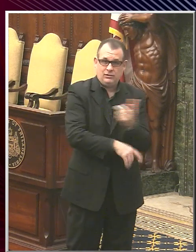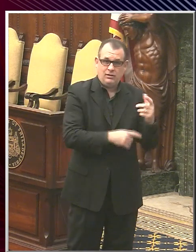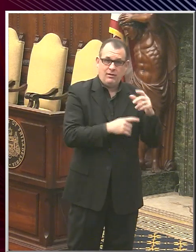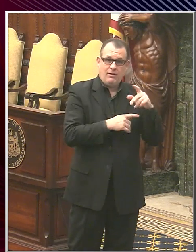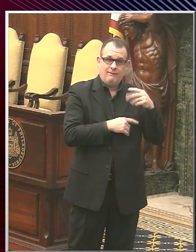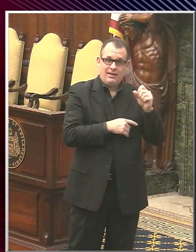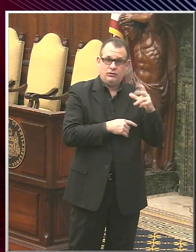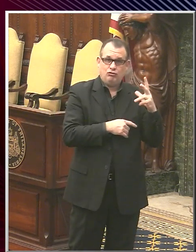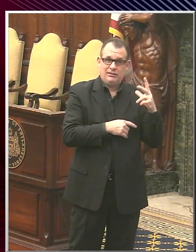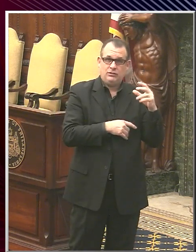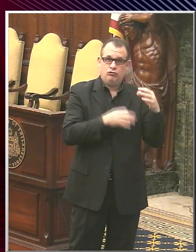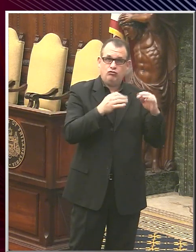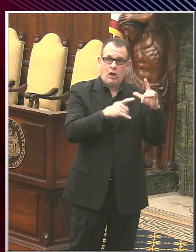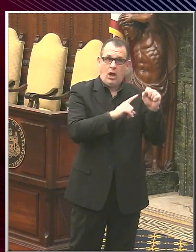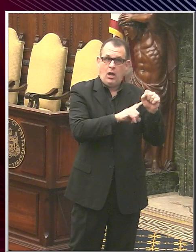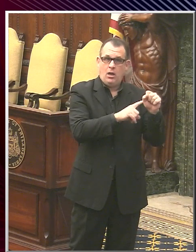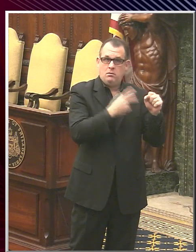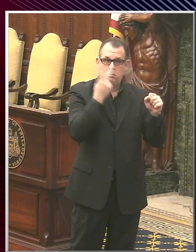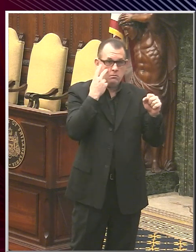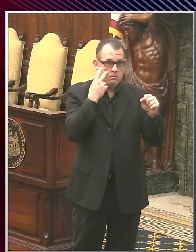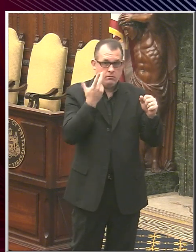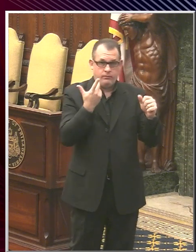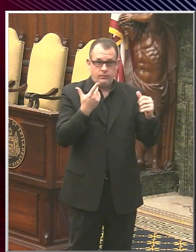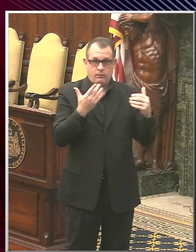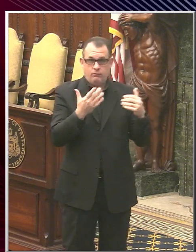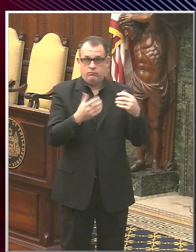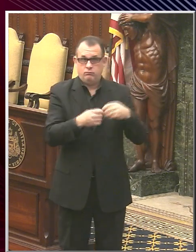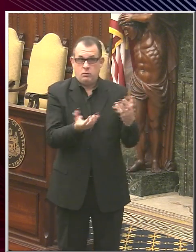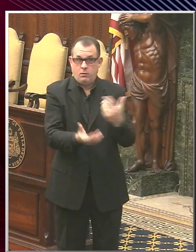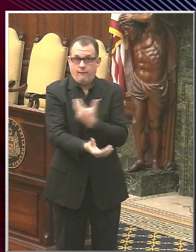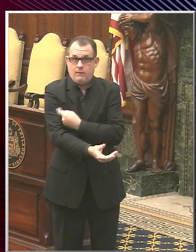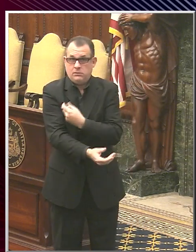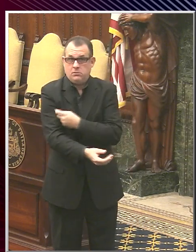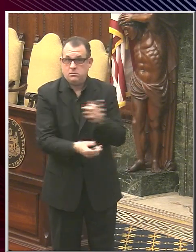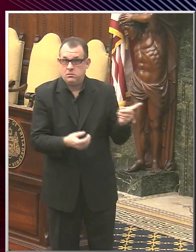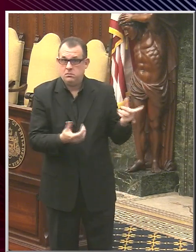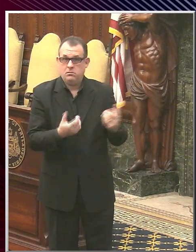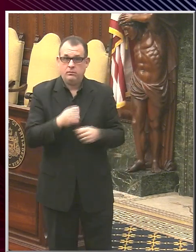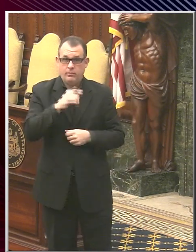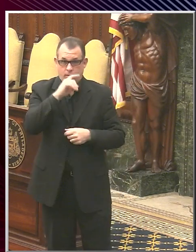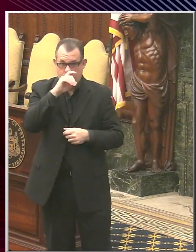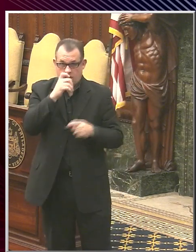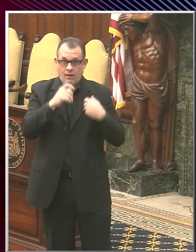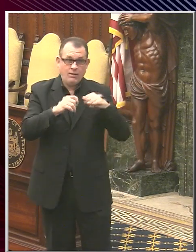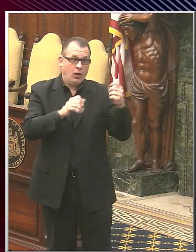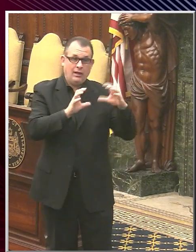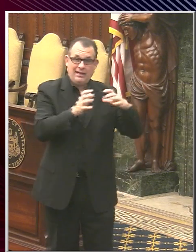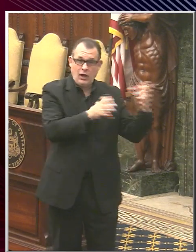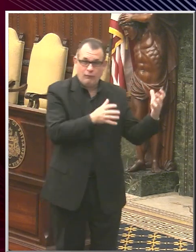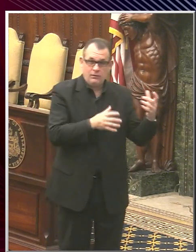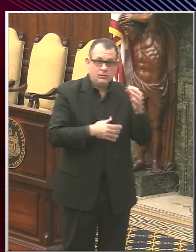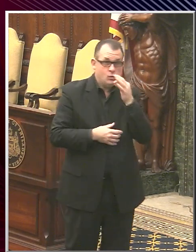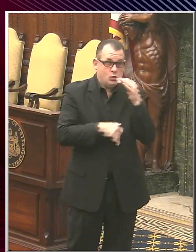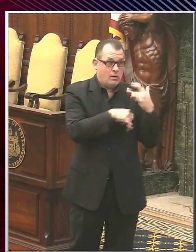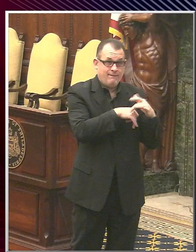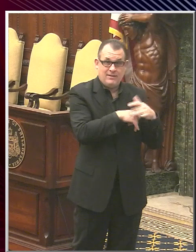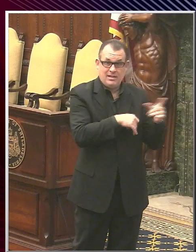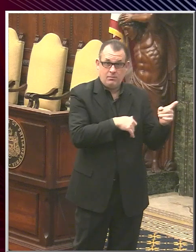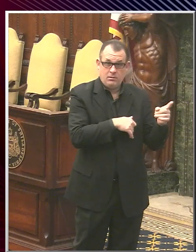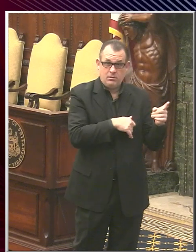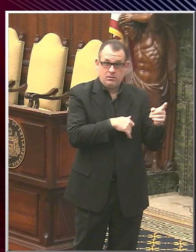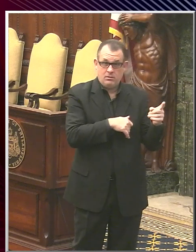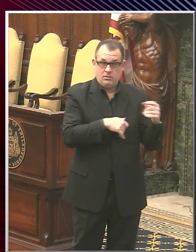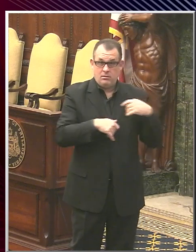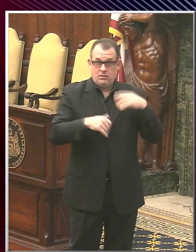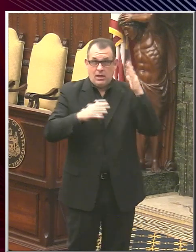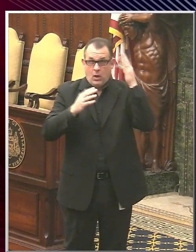And if they do, then that opens up new vaccines, additional entire categories of vaccine that are available to us. I hope that happens in the next few months. And so we